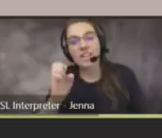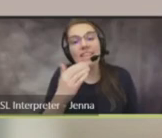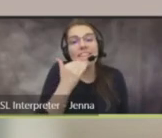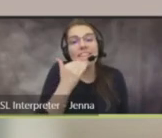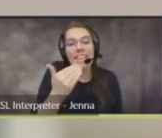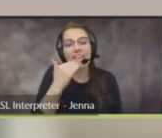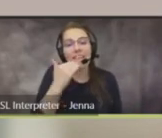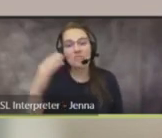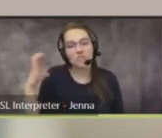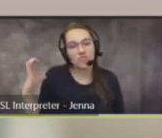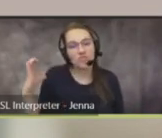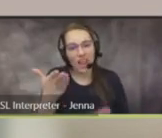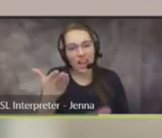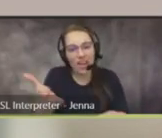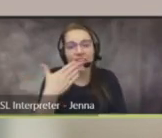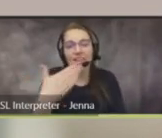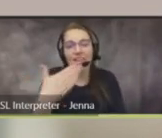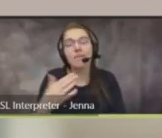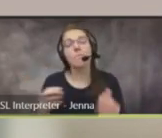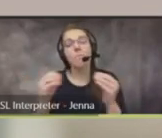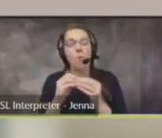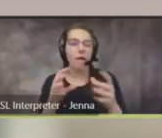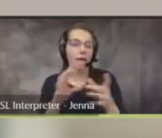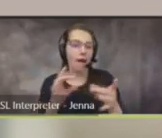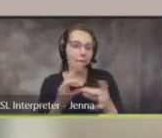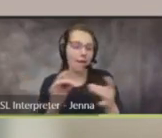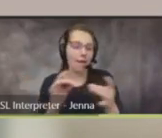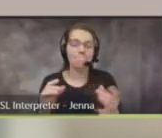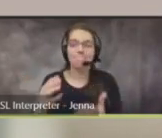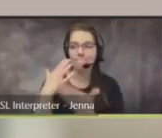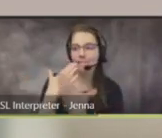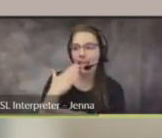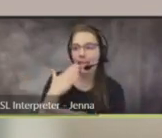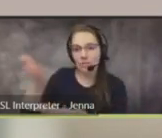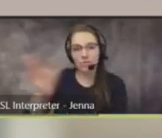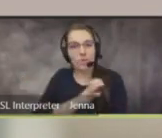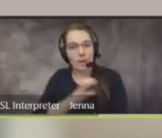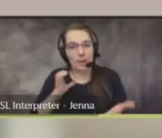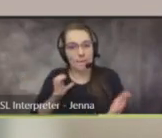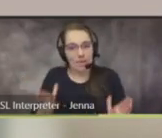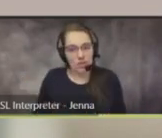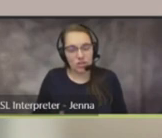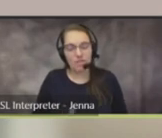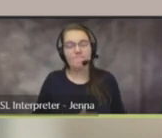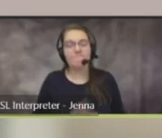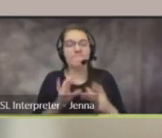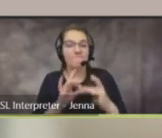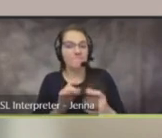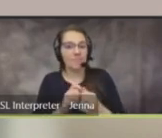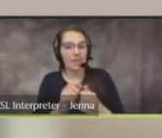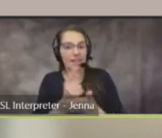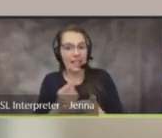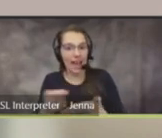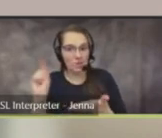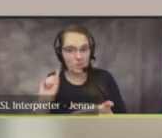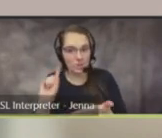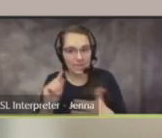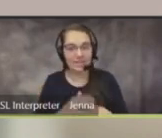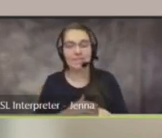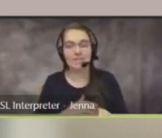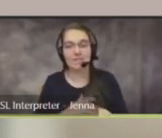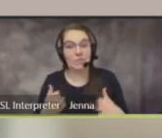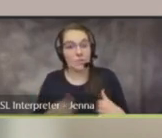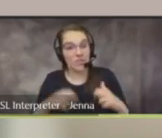comment and just thank you, Commissioner, about last week that we were able to come in person. I